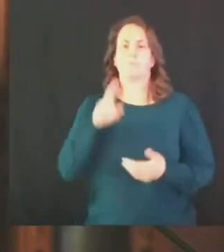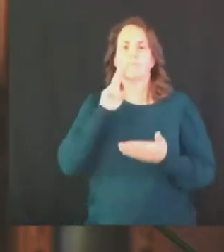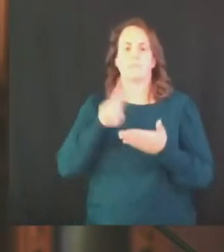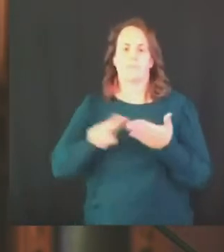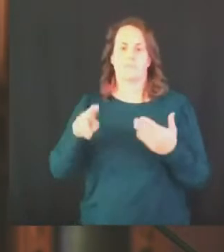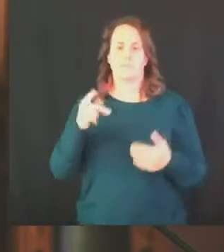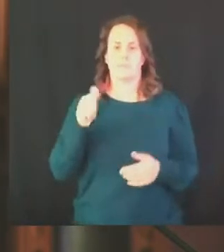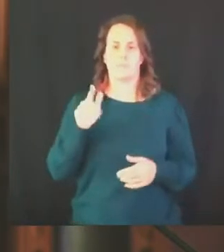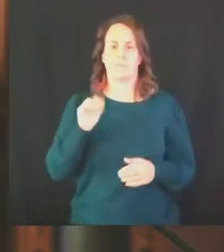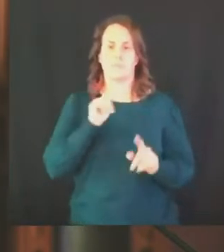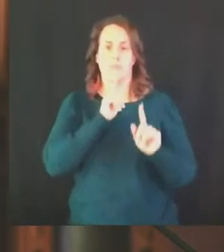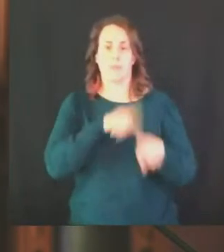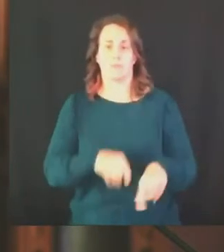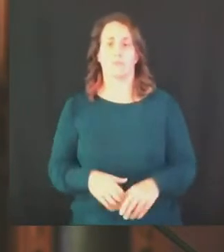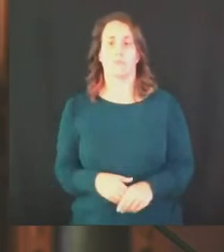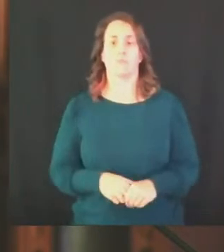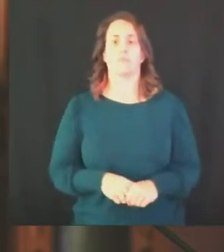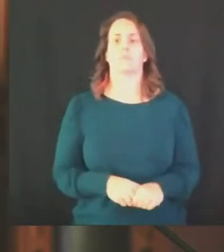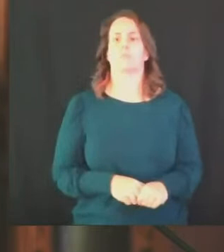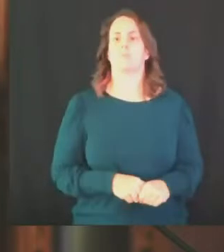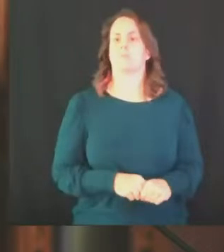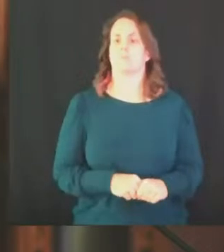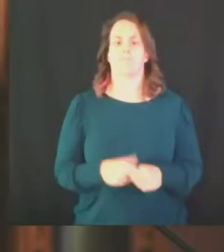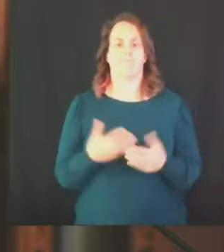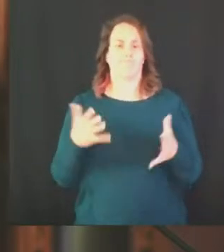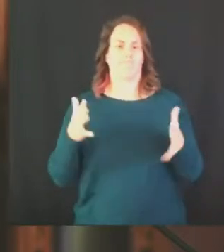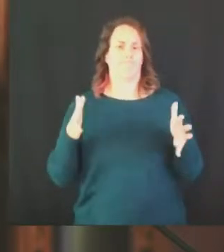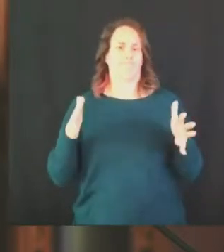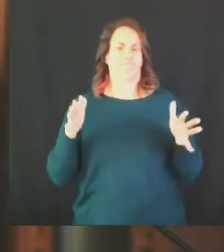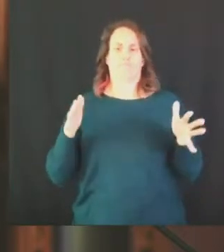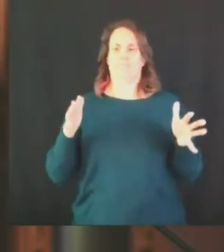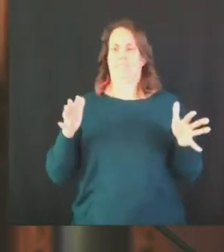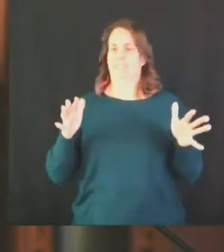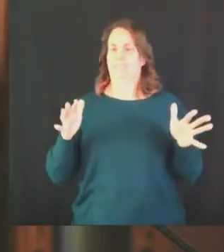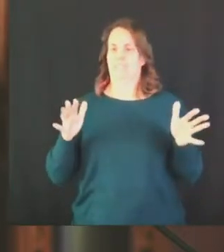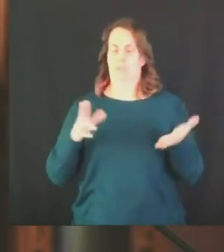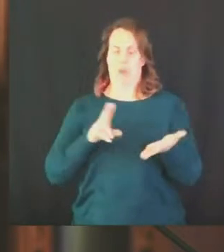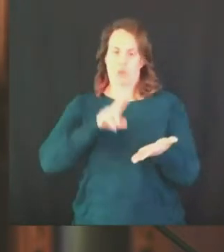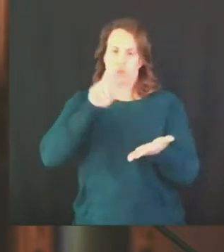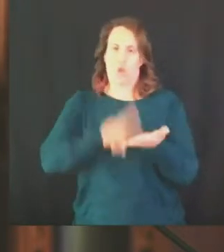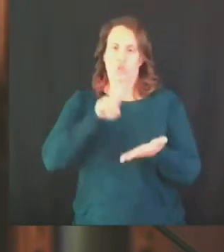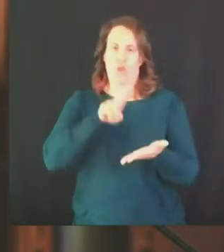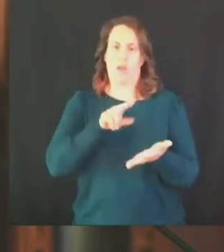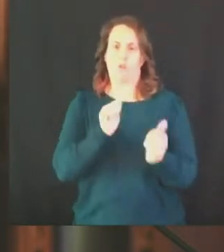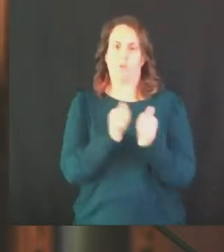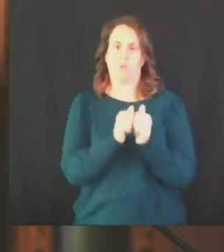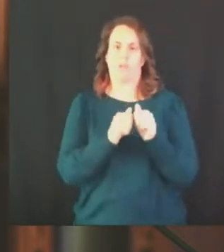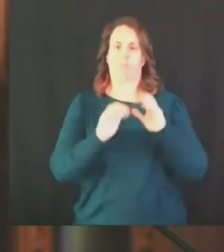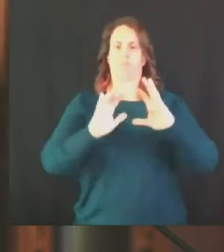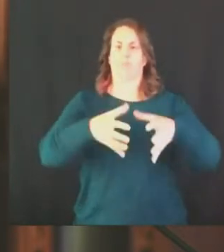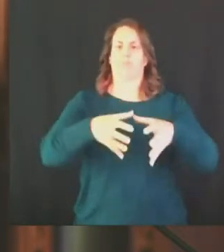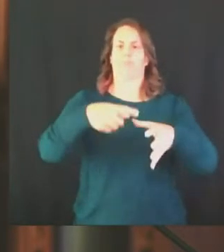Deb, if you want to say more specifics about this, you're closer to this.